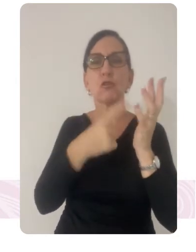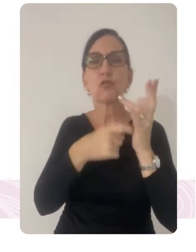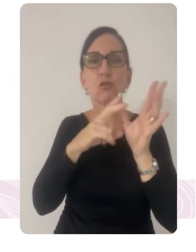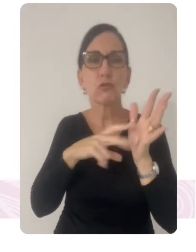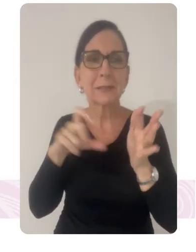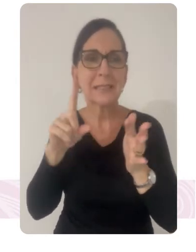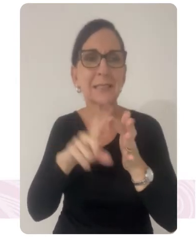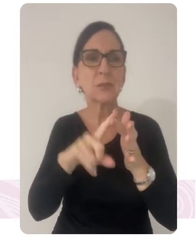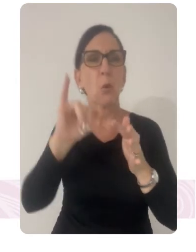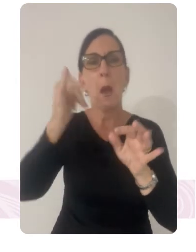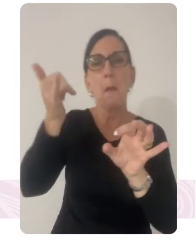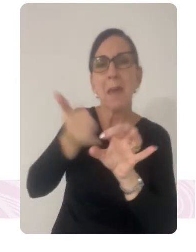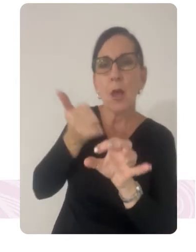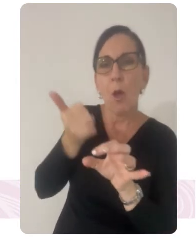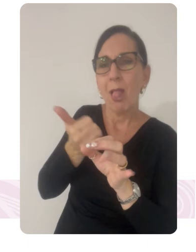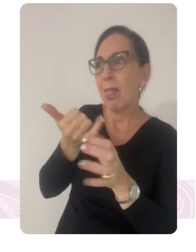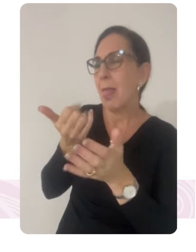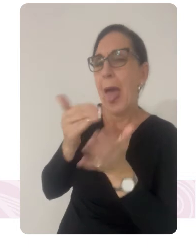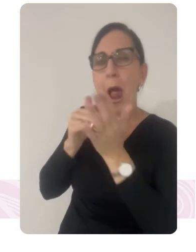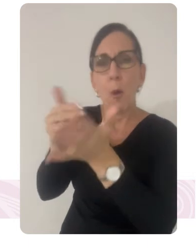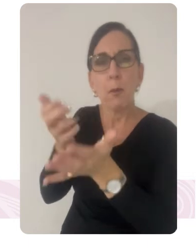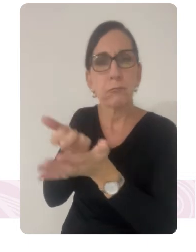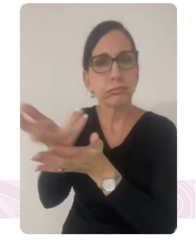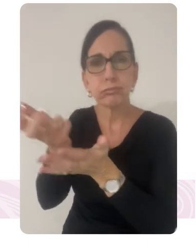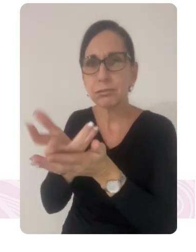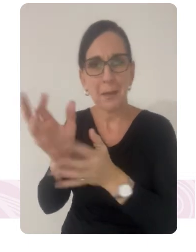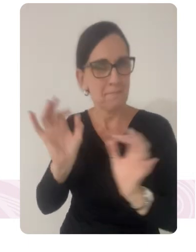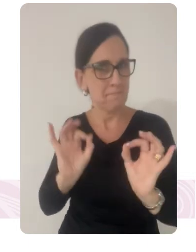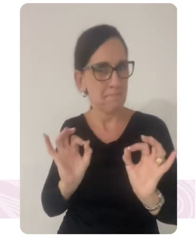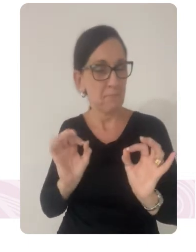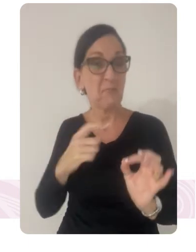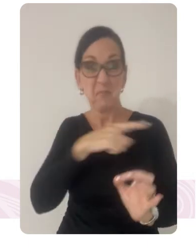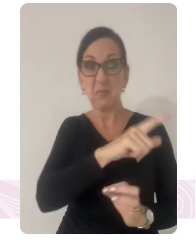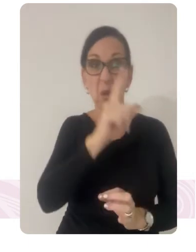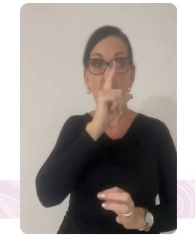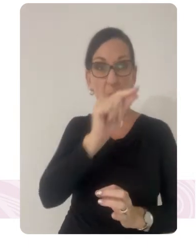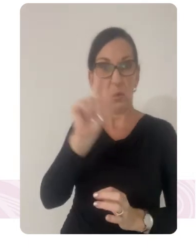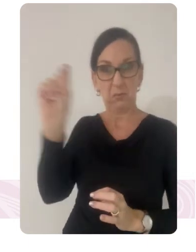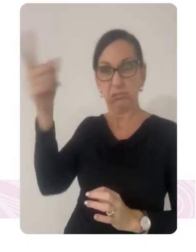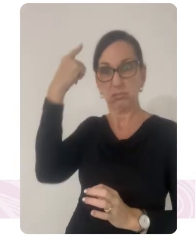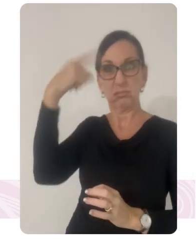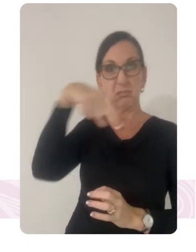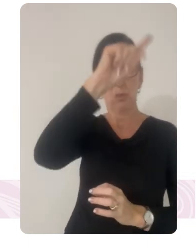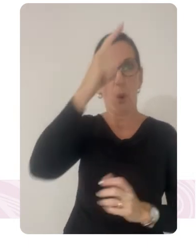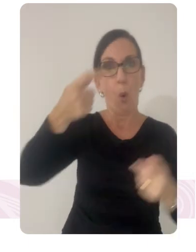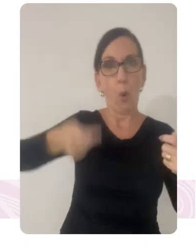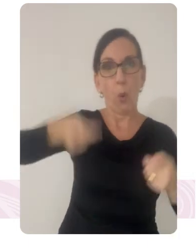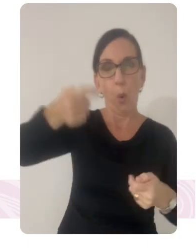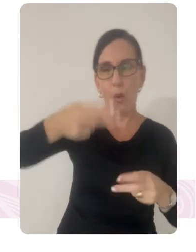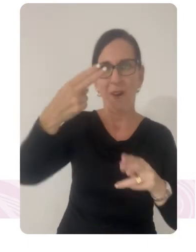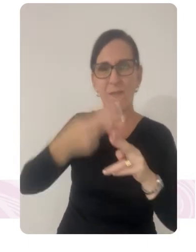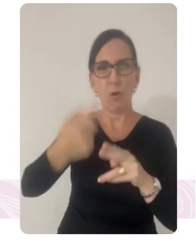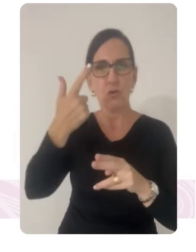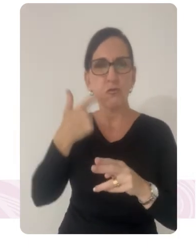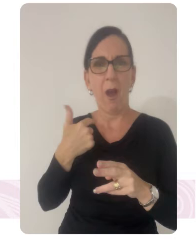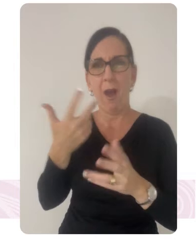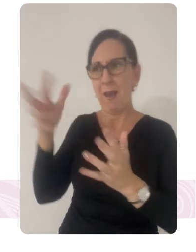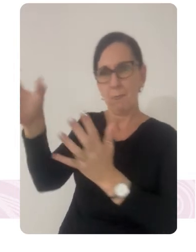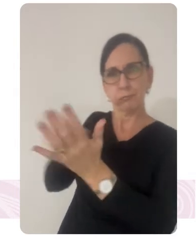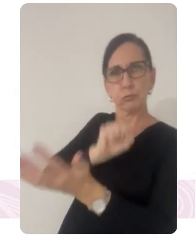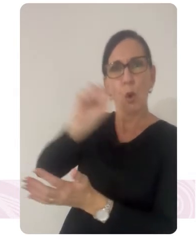or basic expense payments. The ex-partner may use court action to try and take the woman's money or